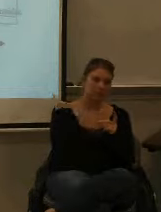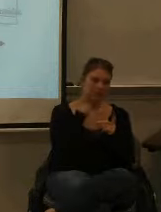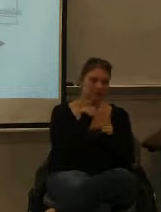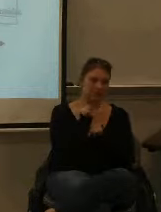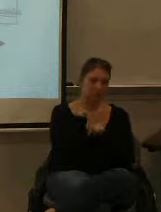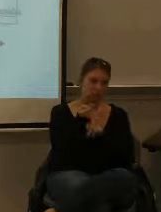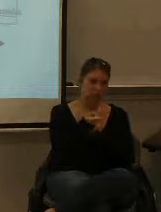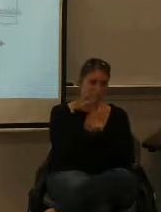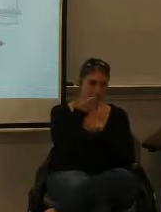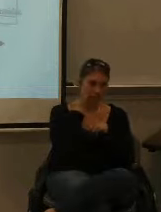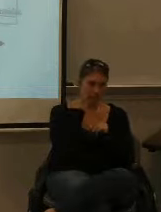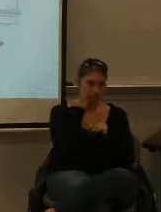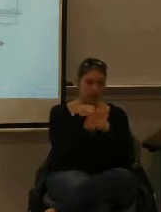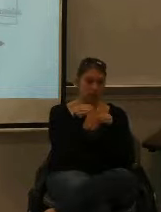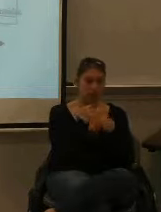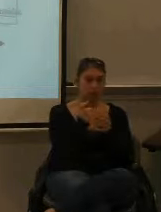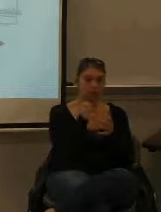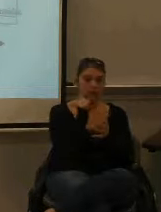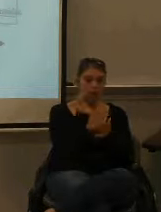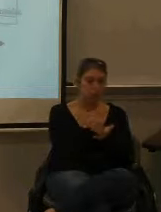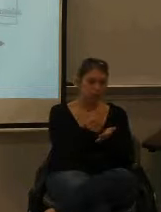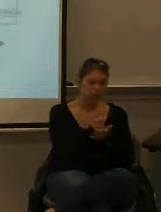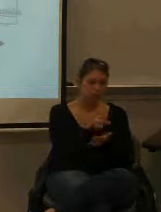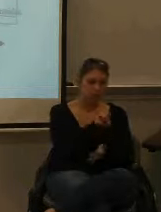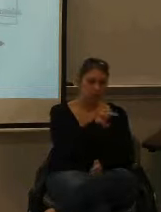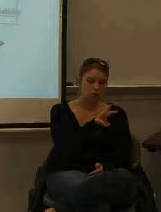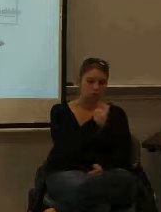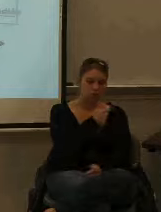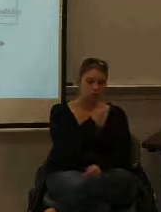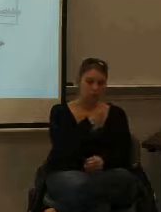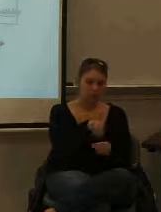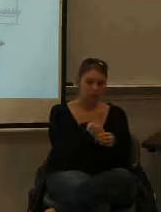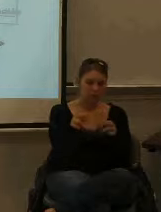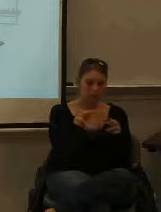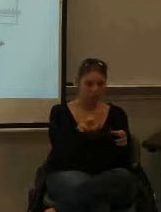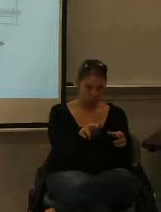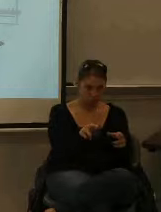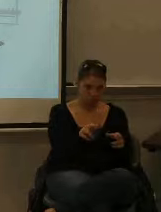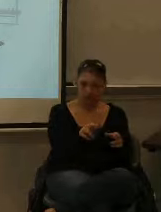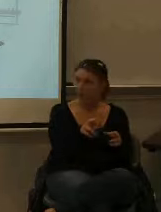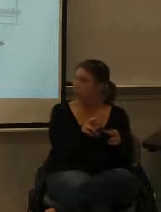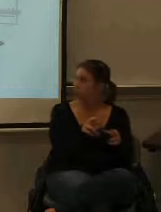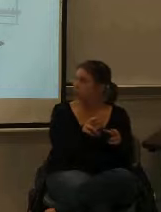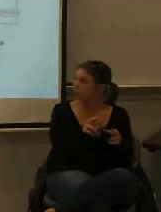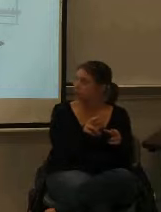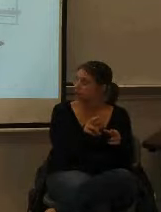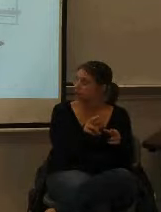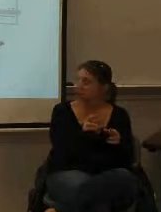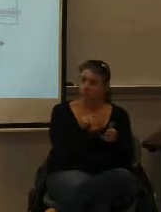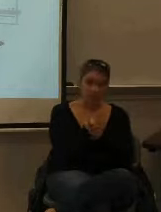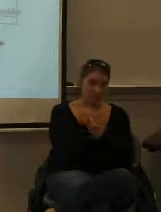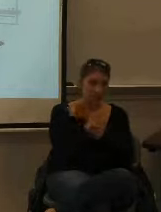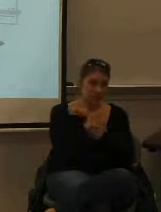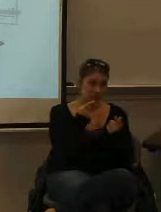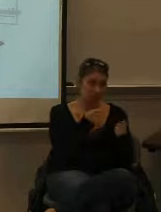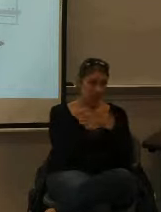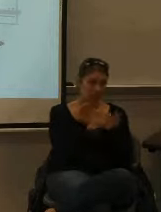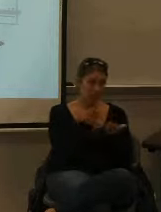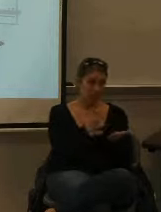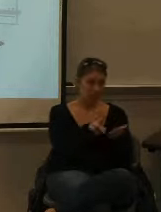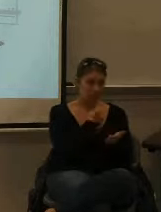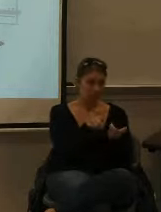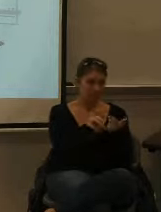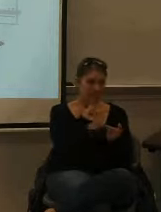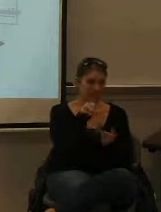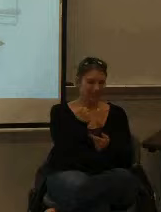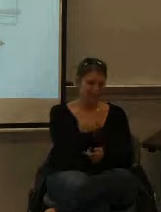that you'd have if you put a lot of untreated sewage into a river or a stream, which was happening in the United States up until